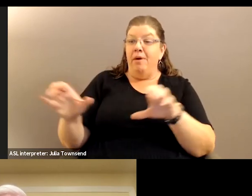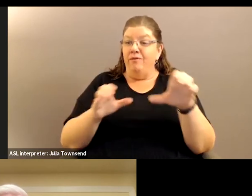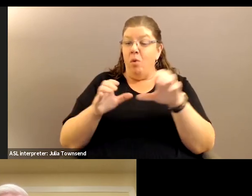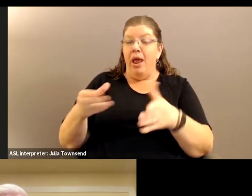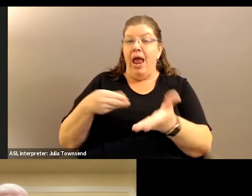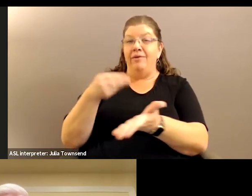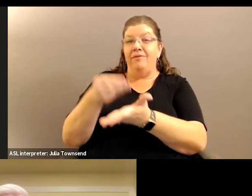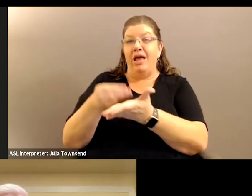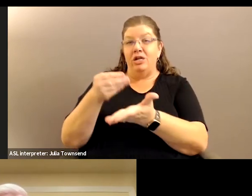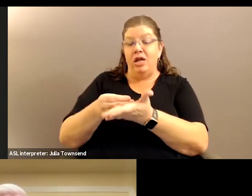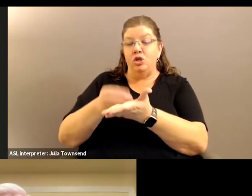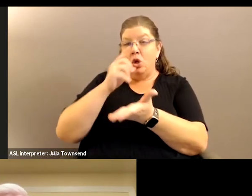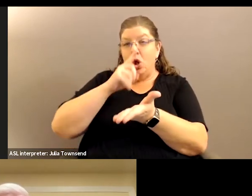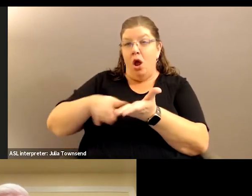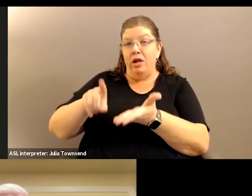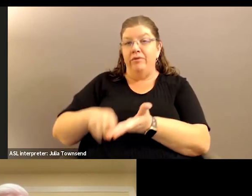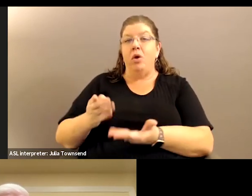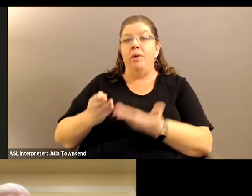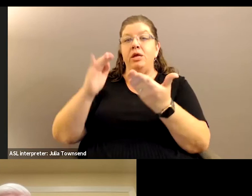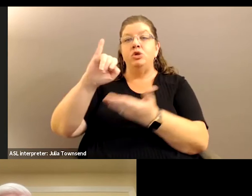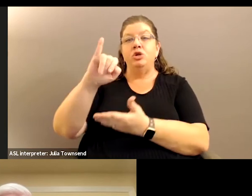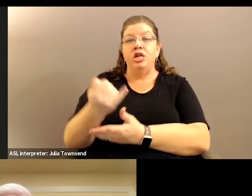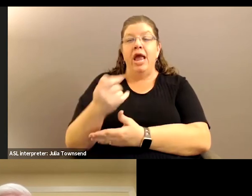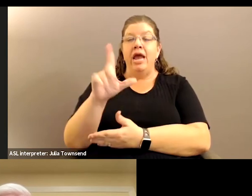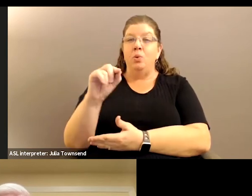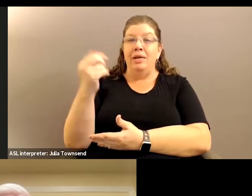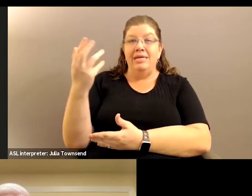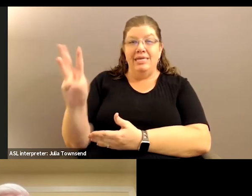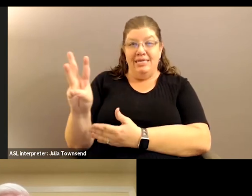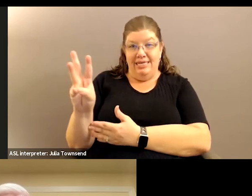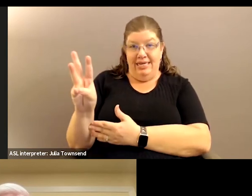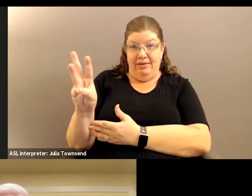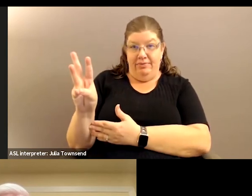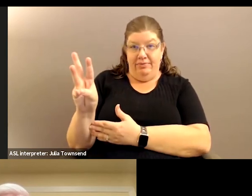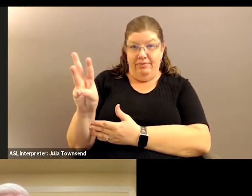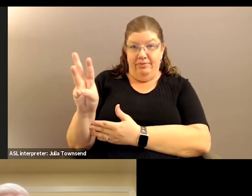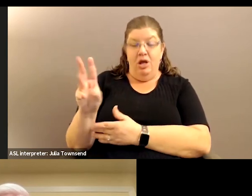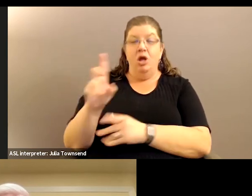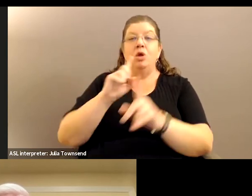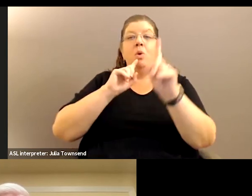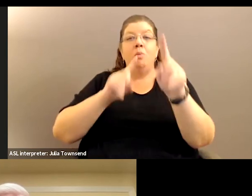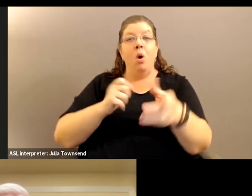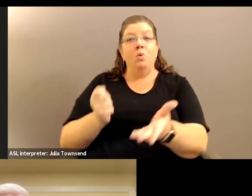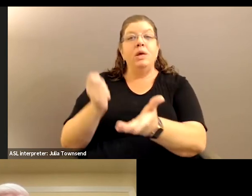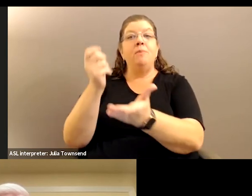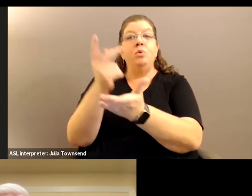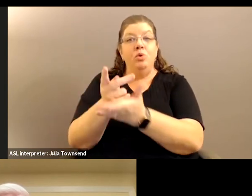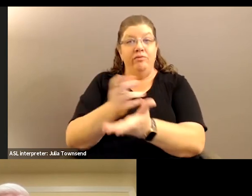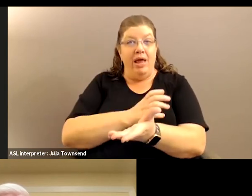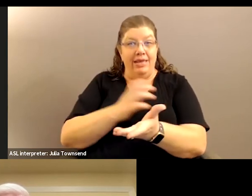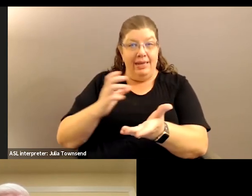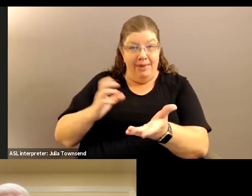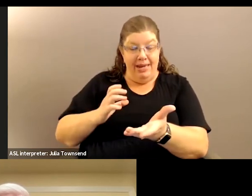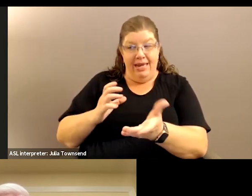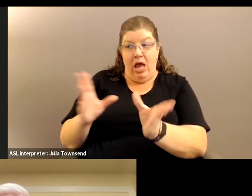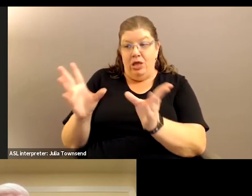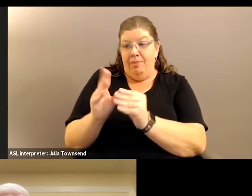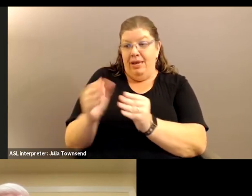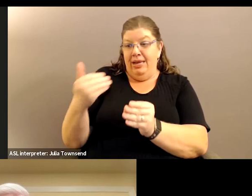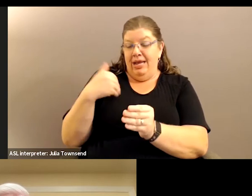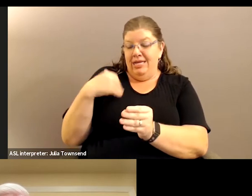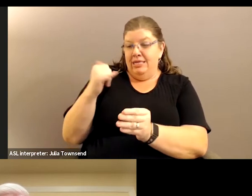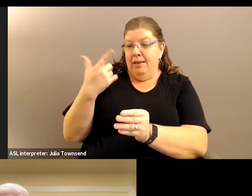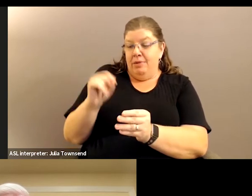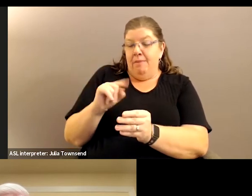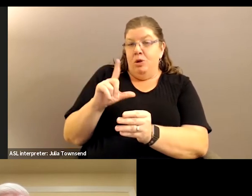financial audits for measure j 2016. this report was approved by the committee at their meeting on september